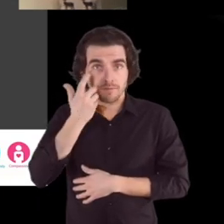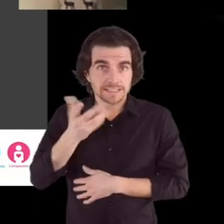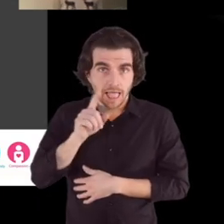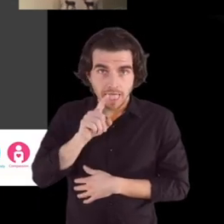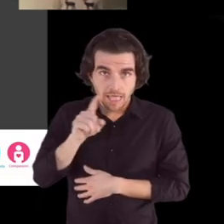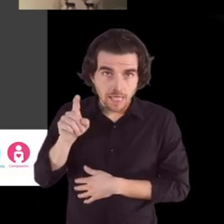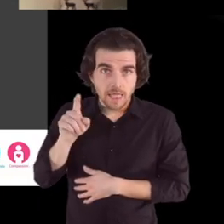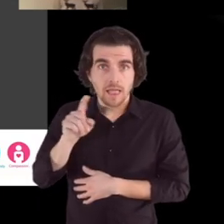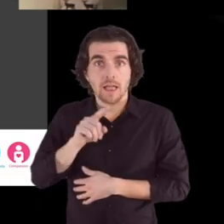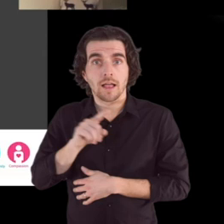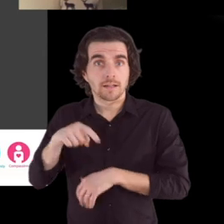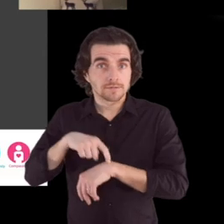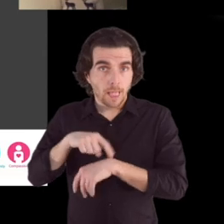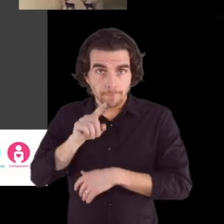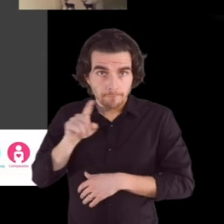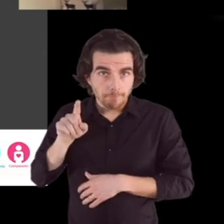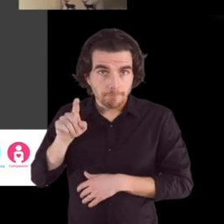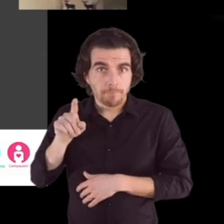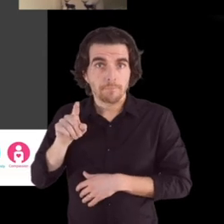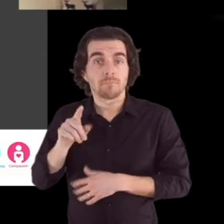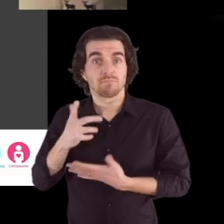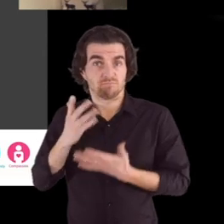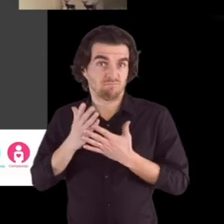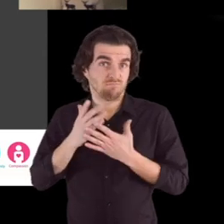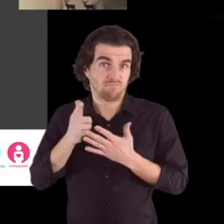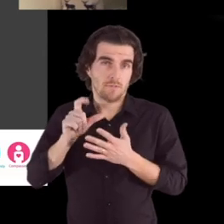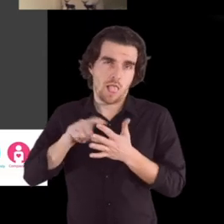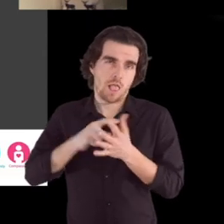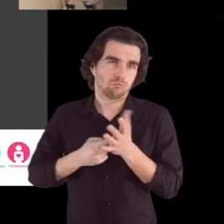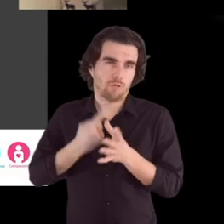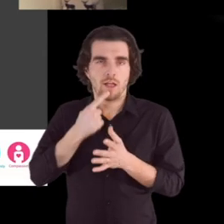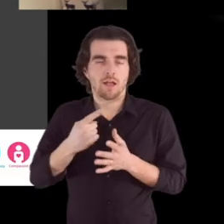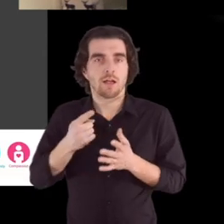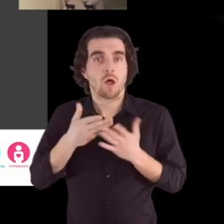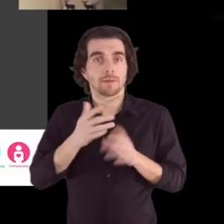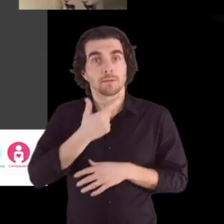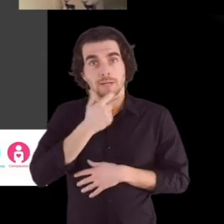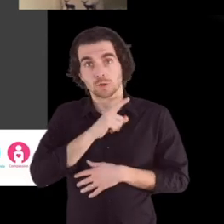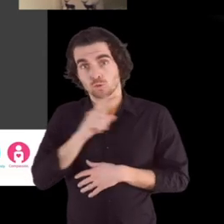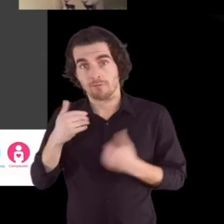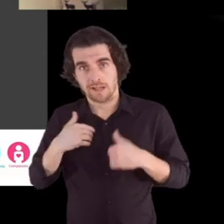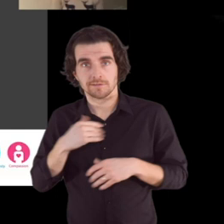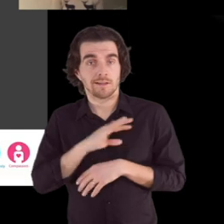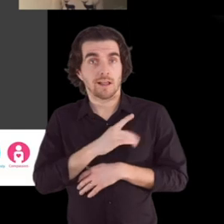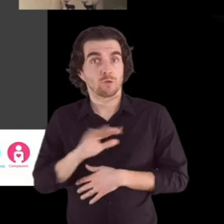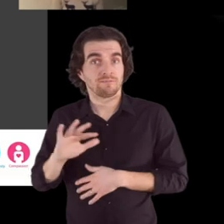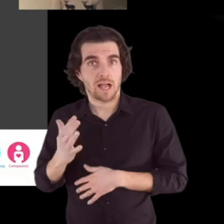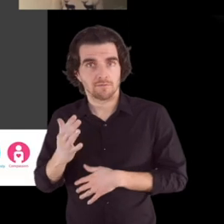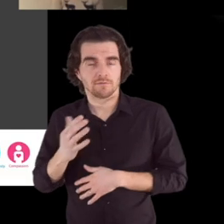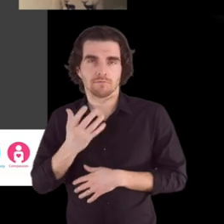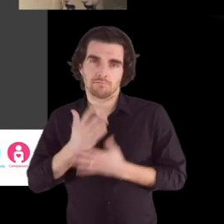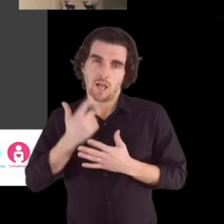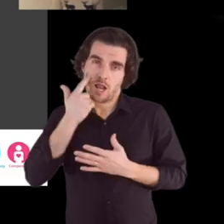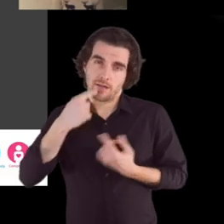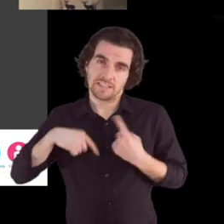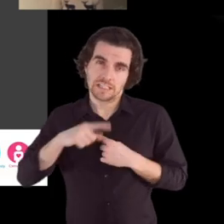the number is 028 9250 1332. And as Ciara said, that's open Monday to Friday, 9